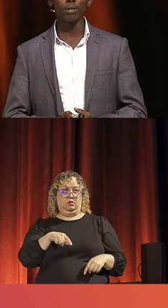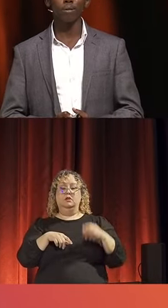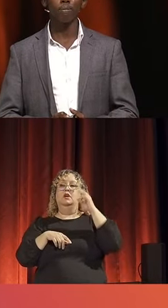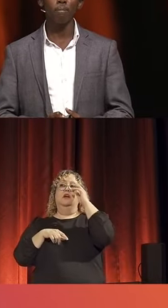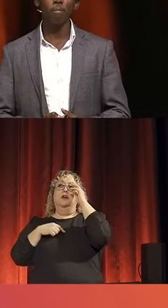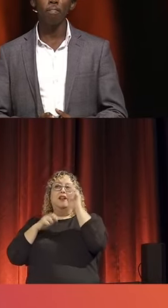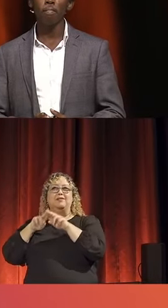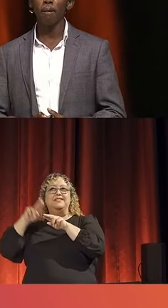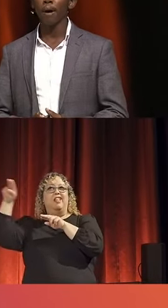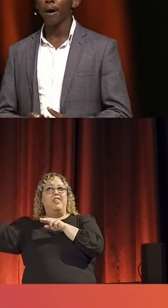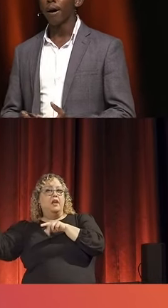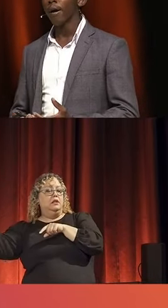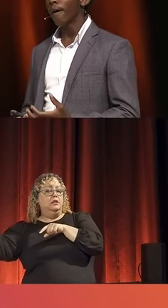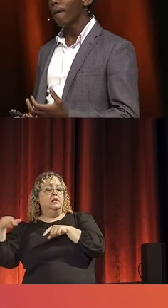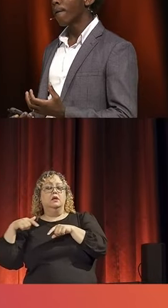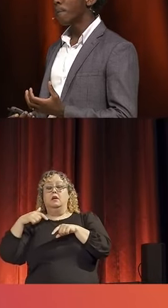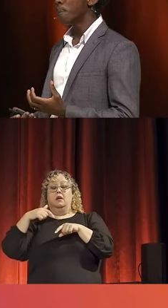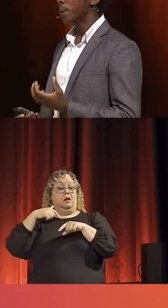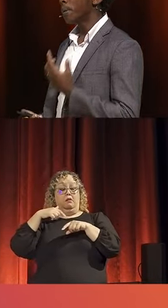serious.